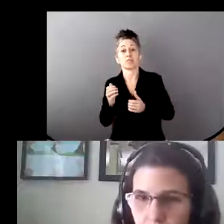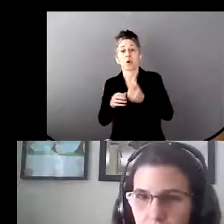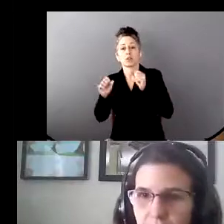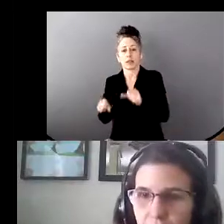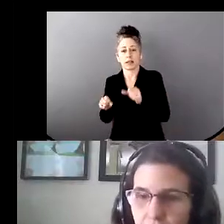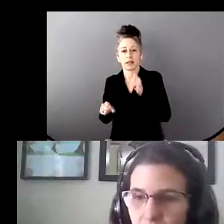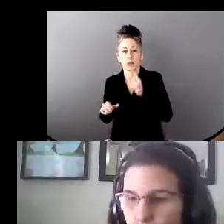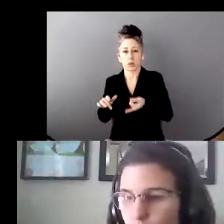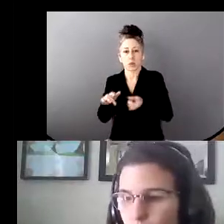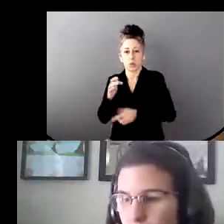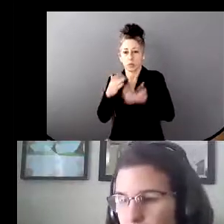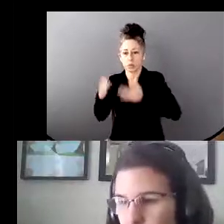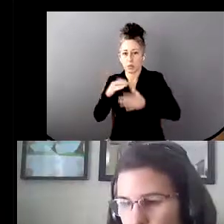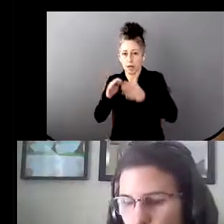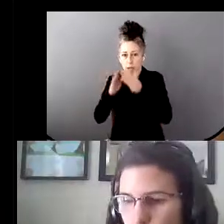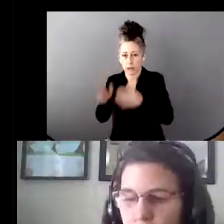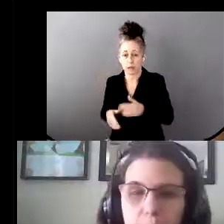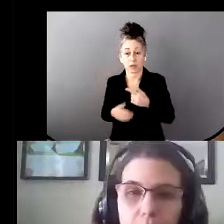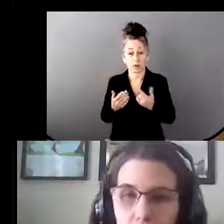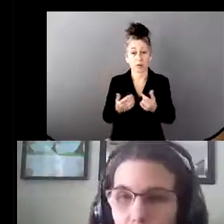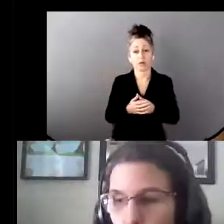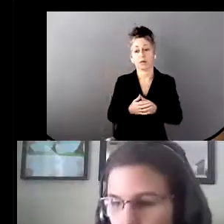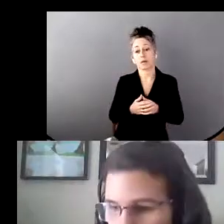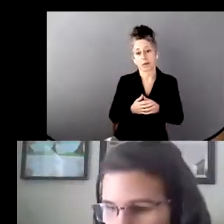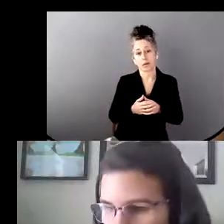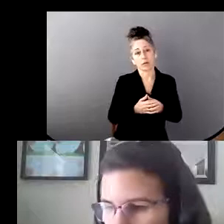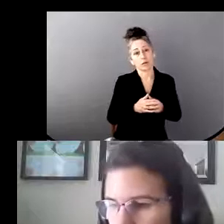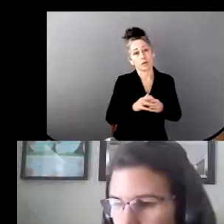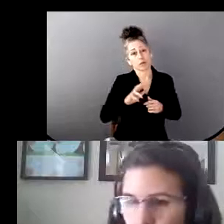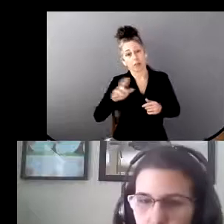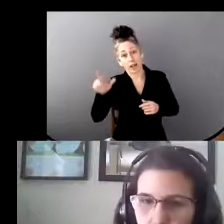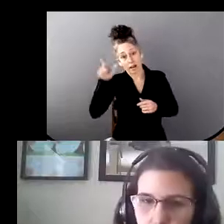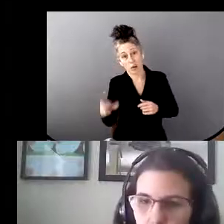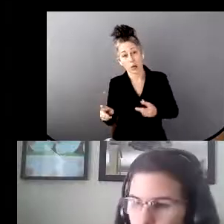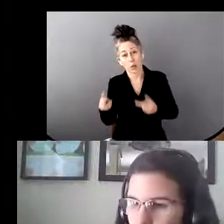it's, in this scenario, it's worse, if you will, to be on the far right.